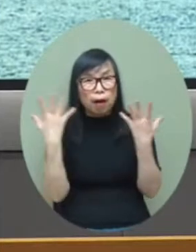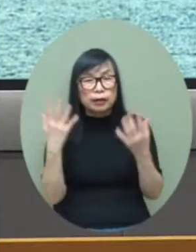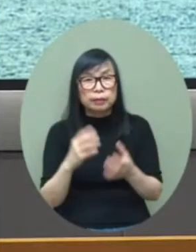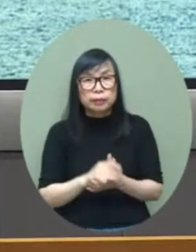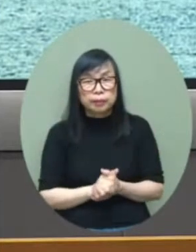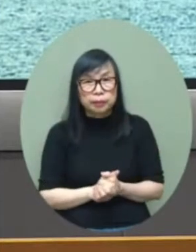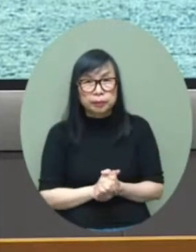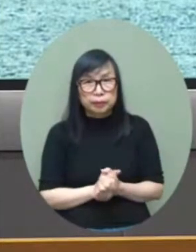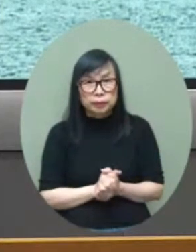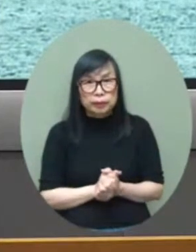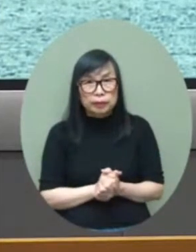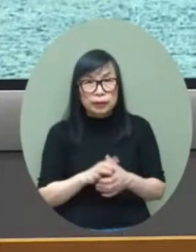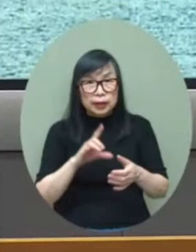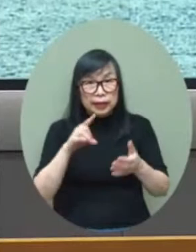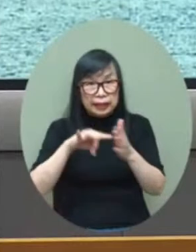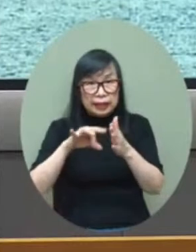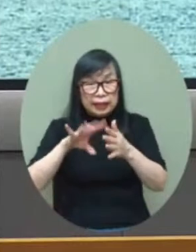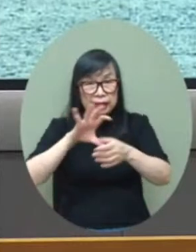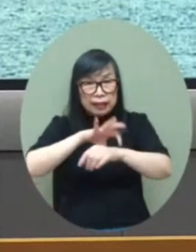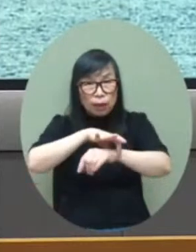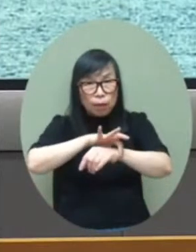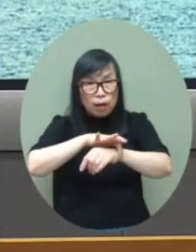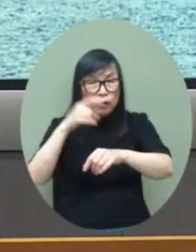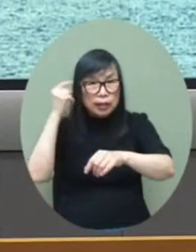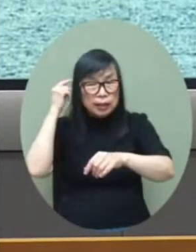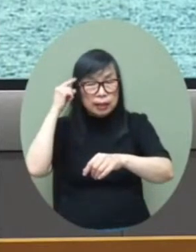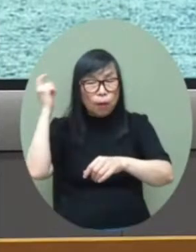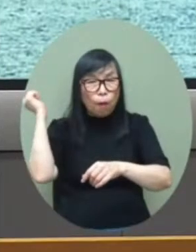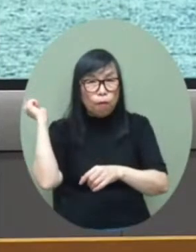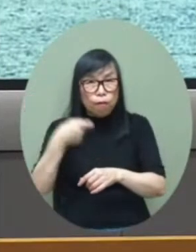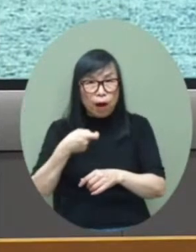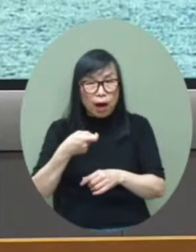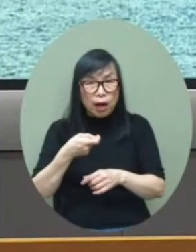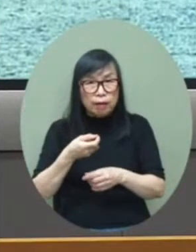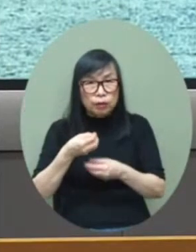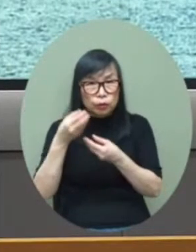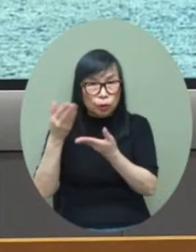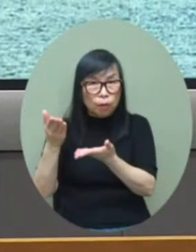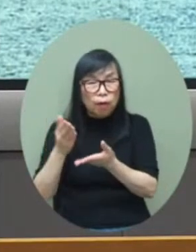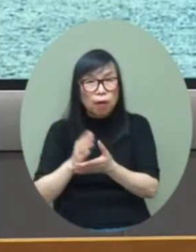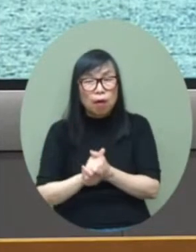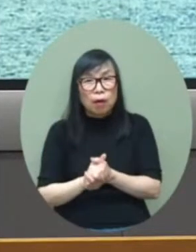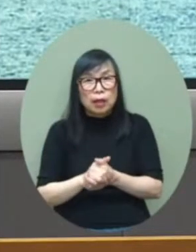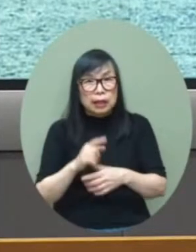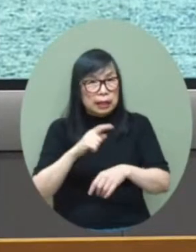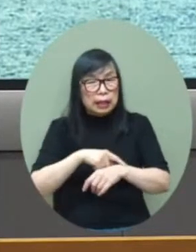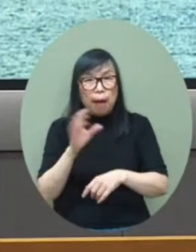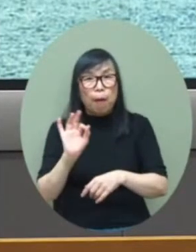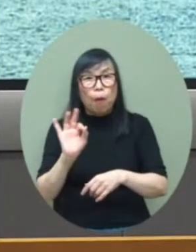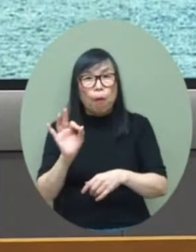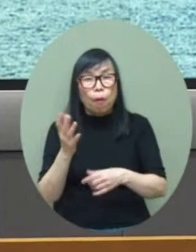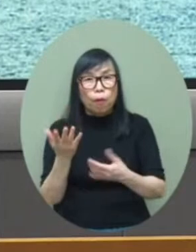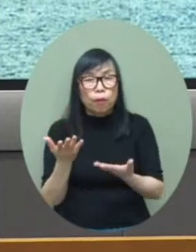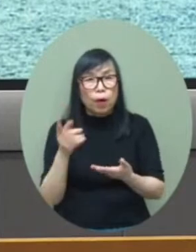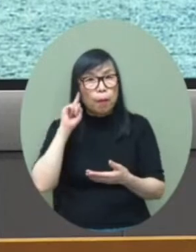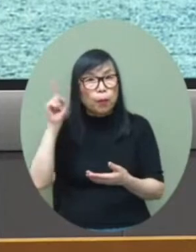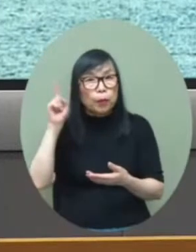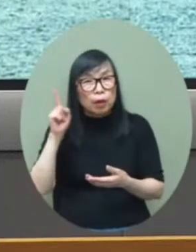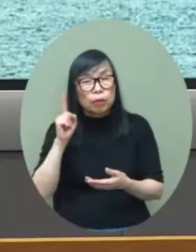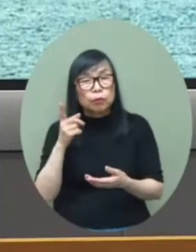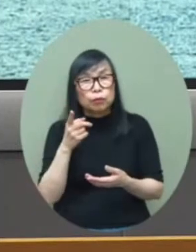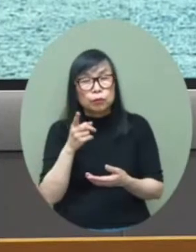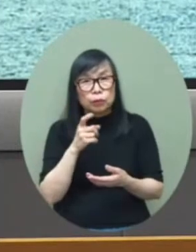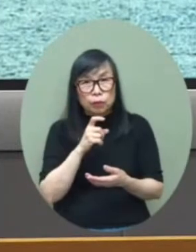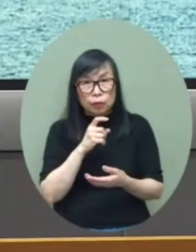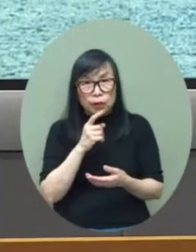very effective in preventing outbreaks in schools. And as for the electronic wristbands, I know they will be delivered